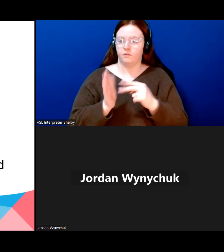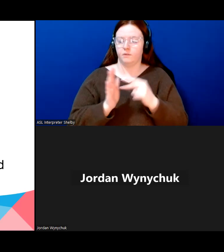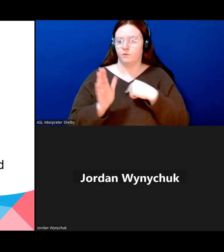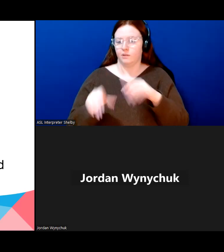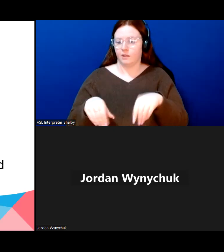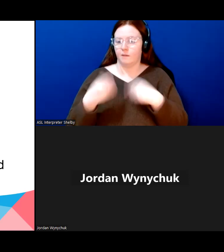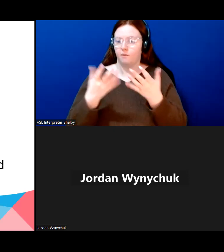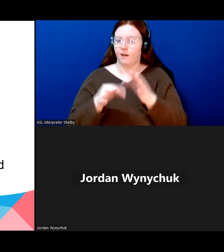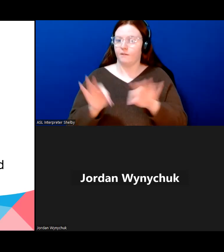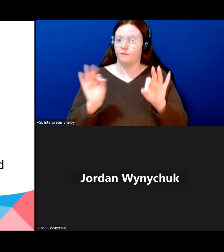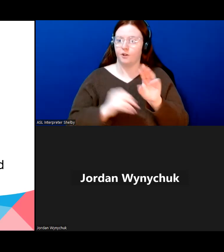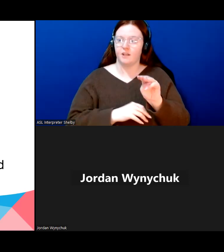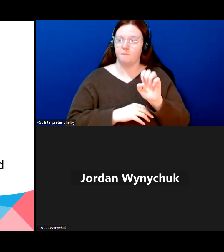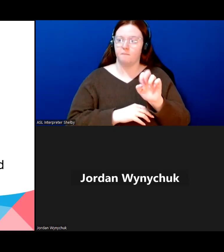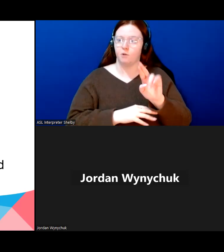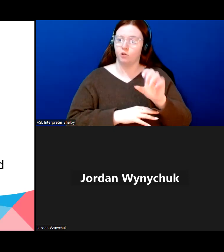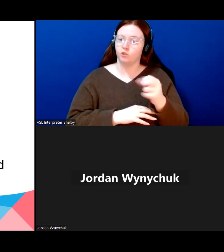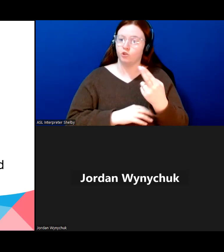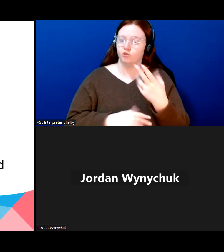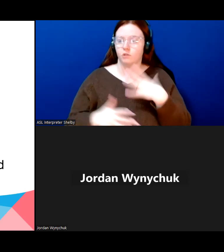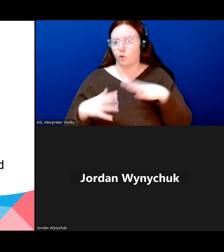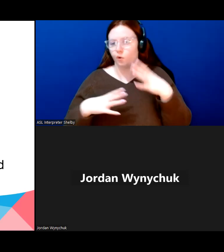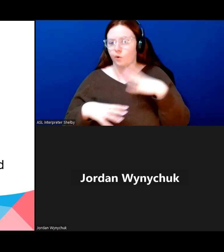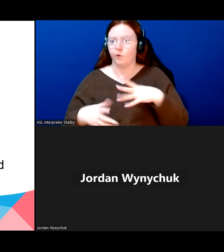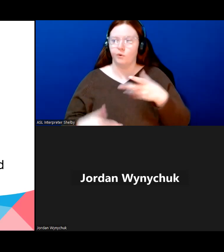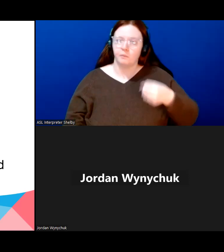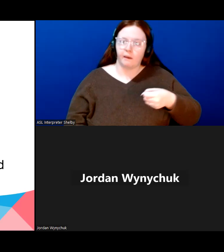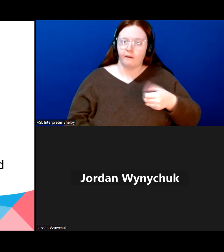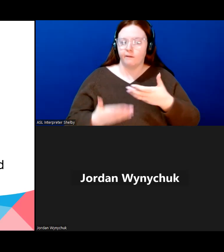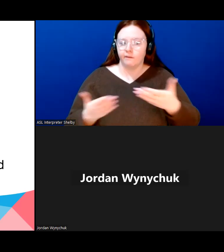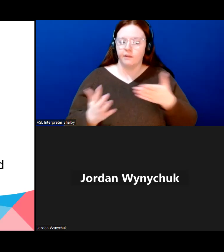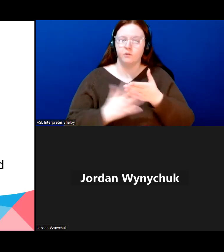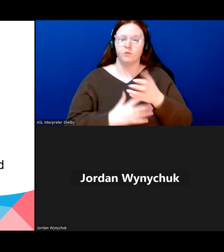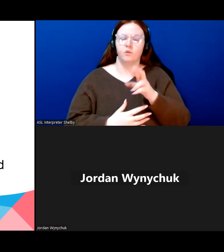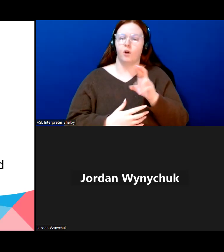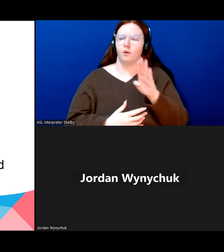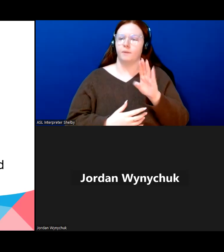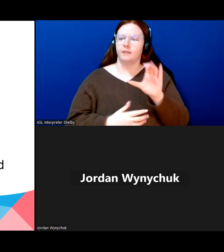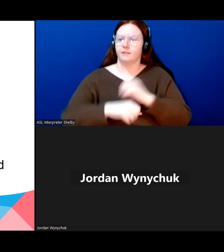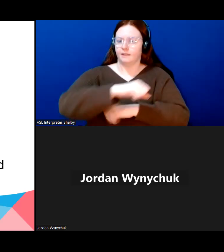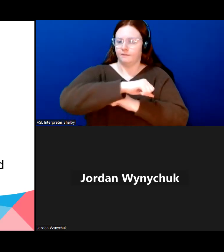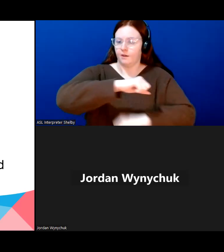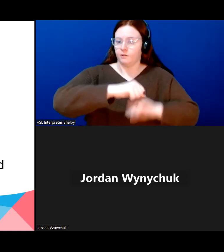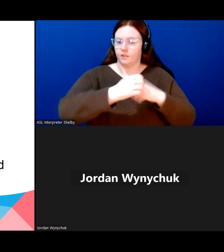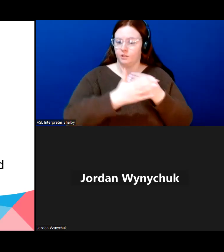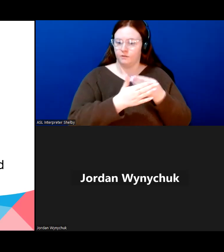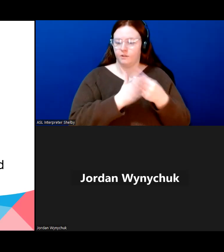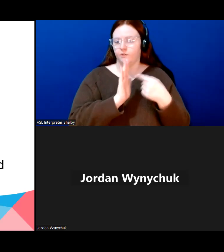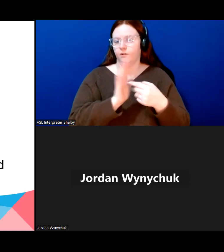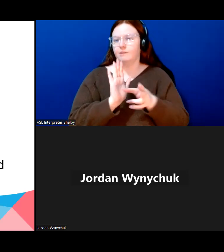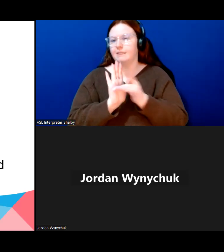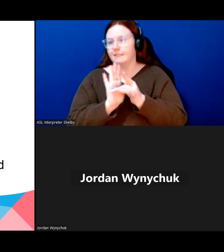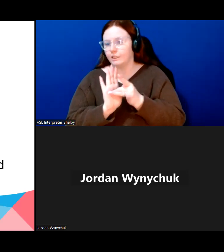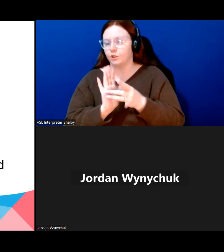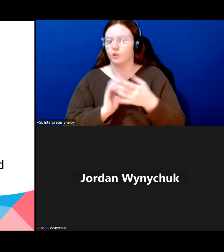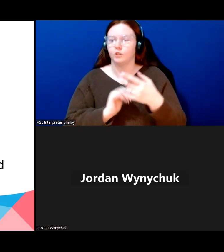merchandise across the province through the help of RBC Foundation funding. So like stickers, pins,